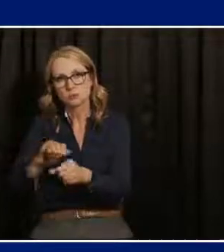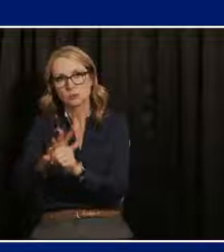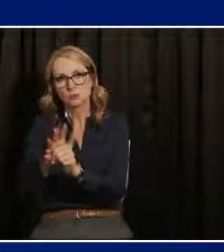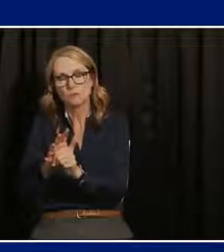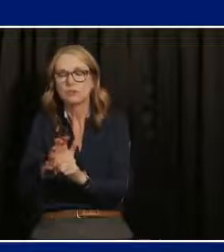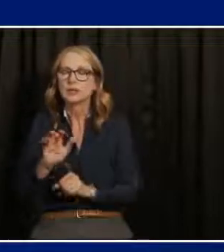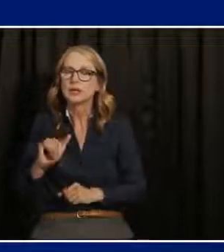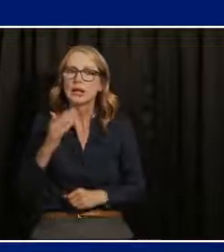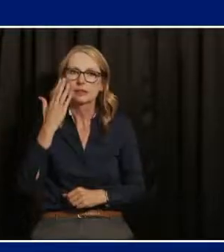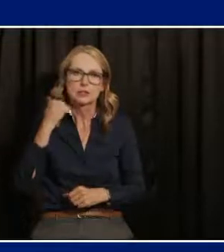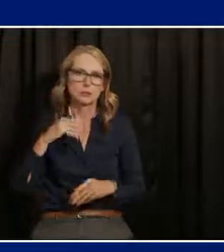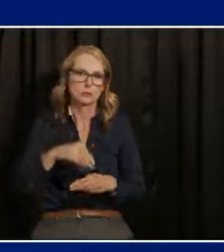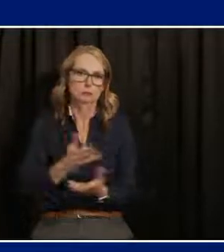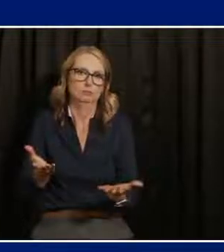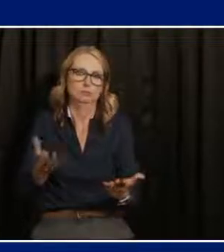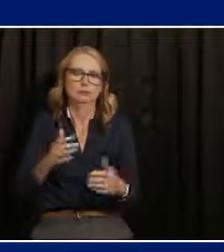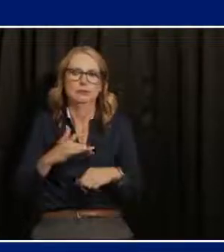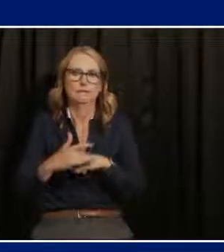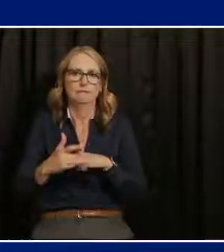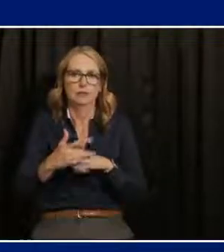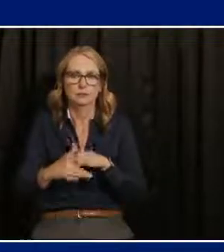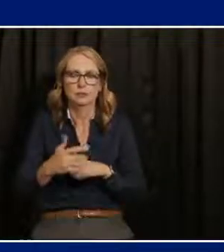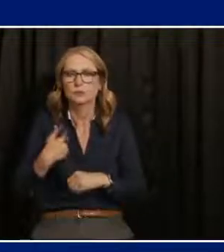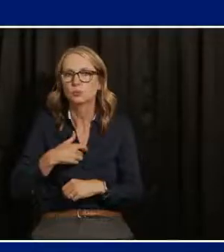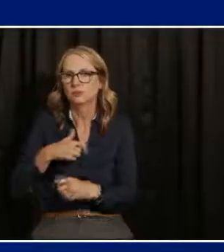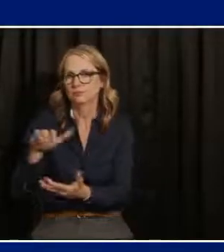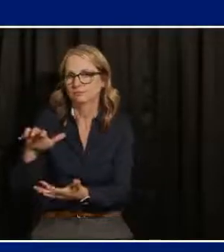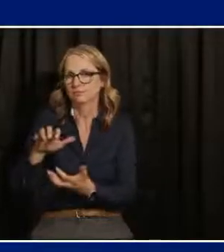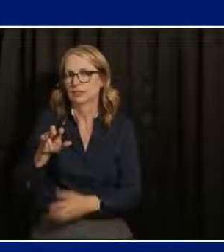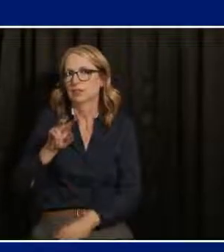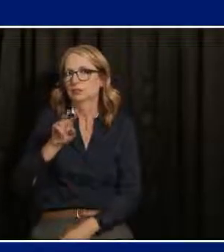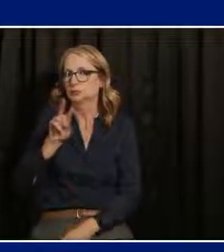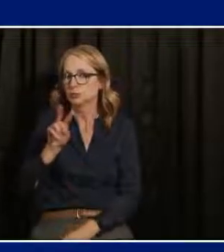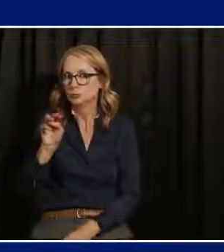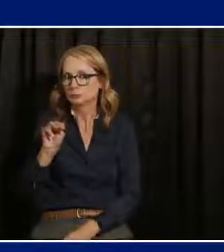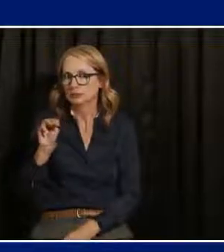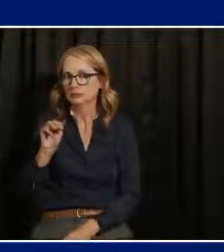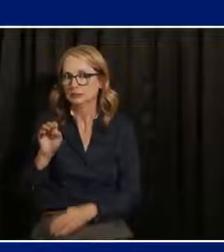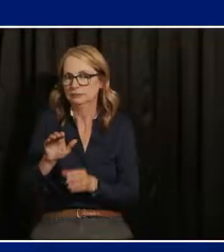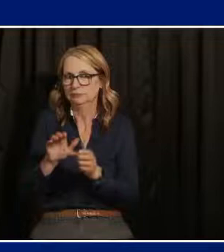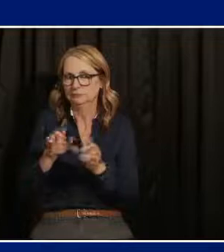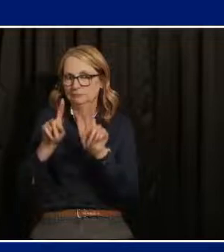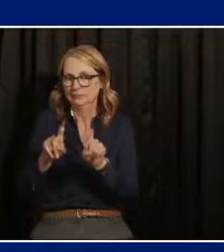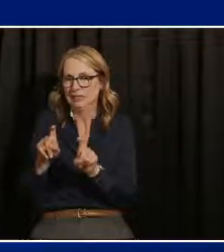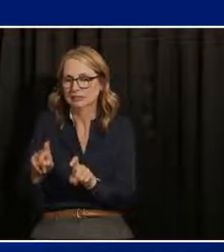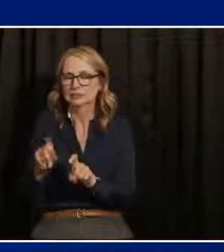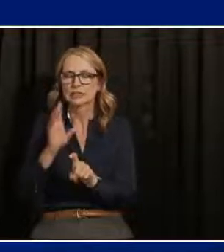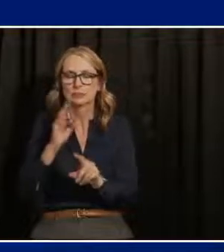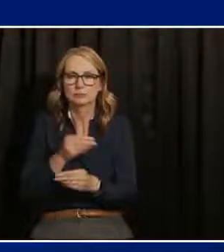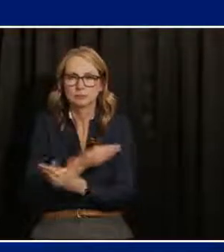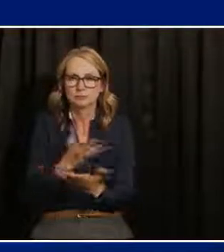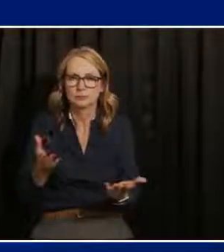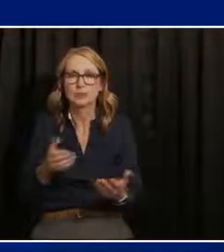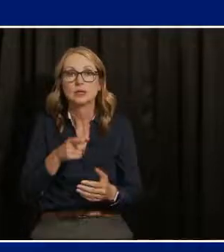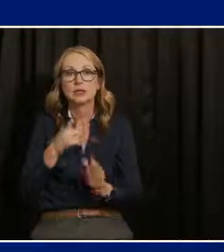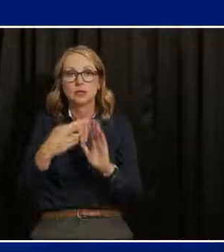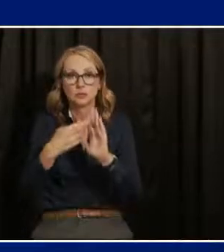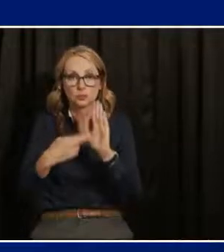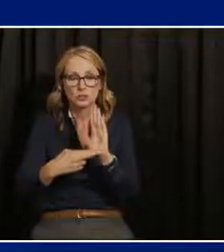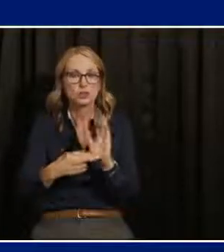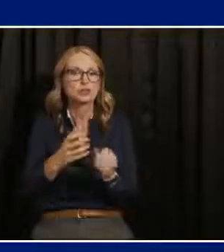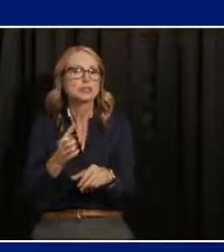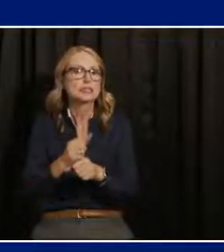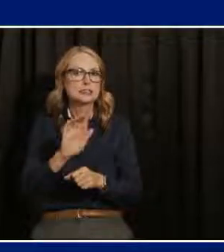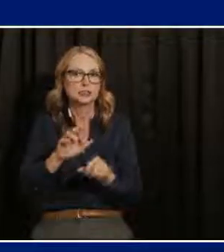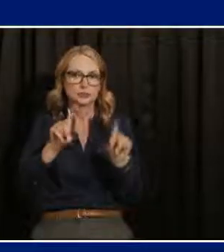why we're making it available now. We've acquired 2 million of these tests. We want to get them out to you. Sign up and you will get 8 tests at your doorstep, free, quick,